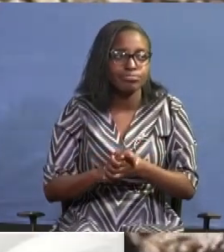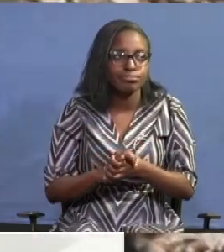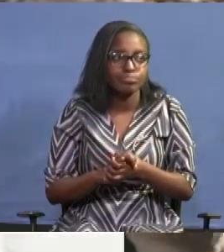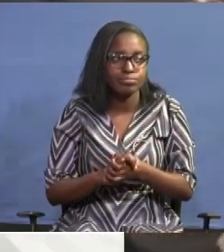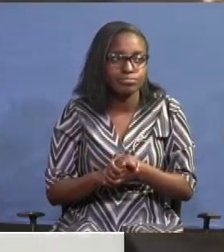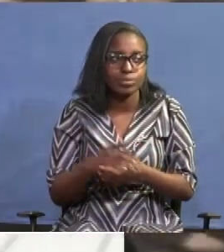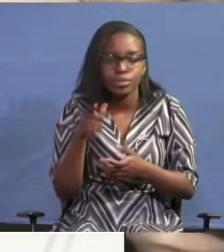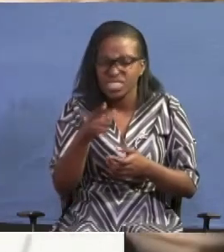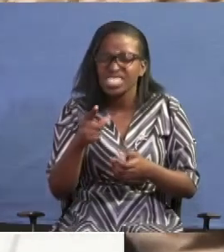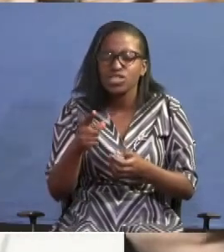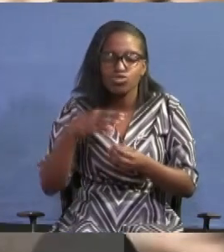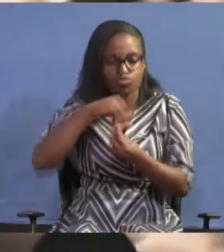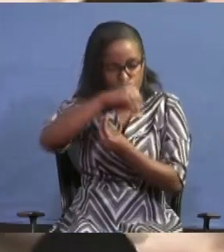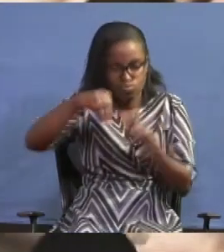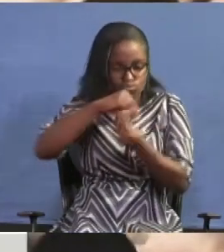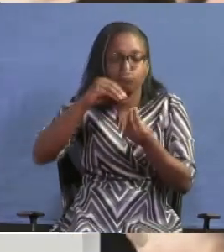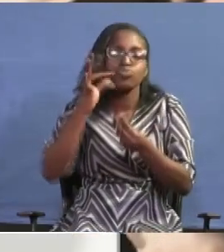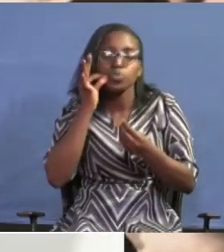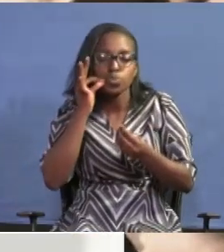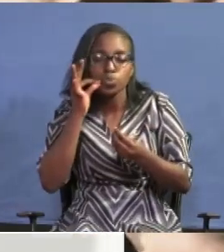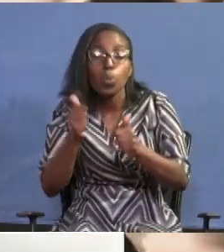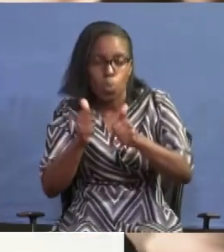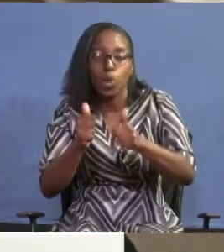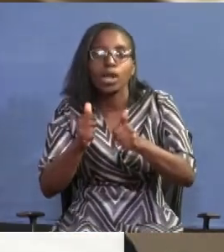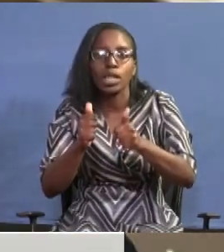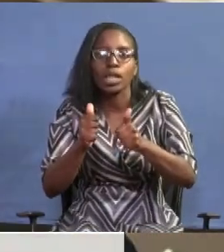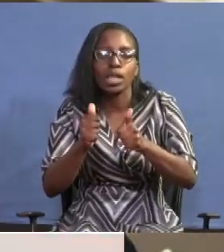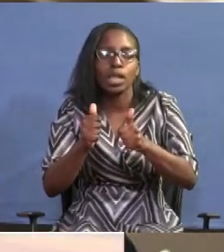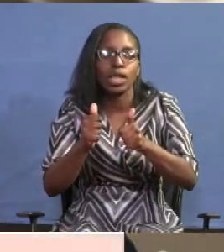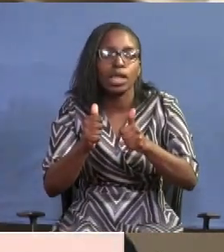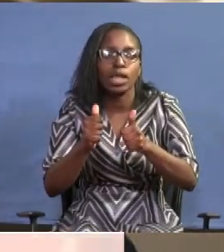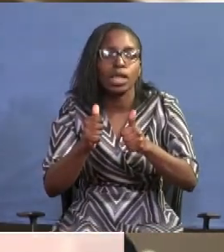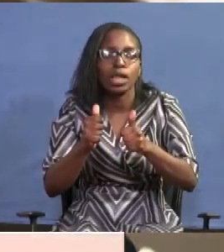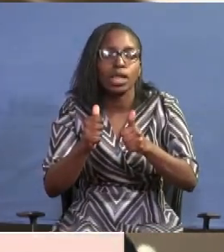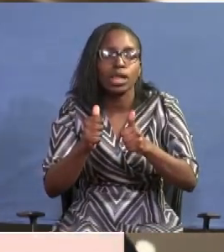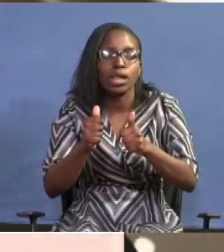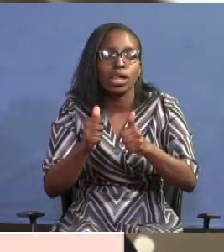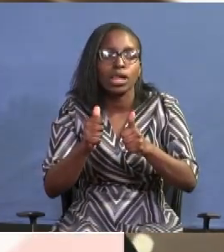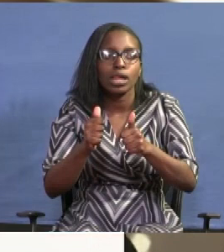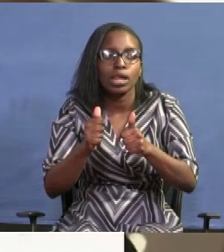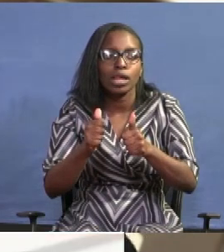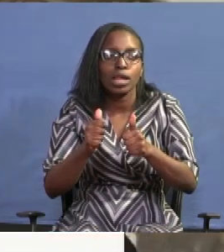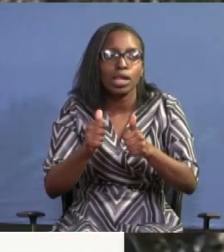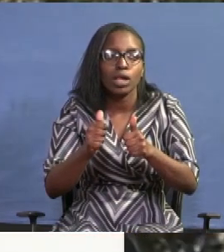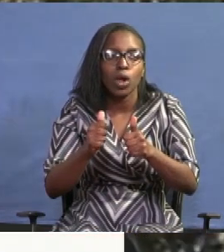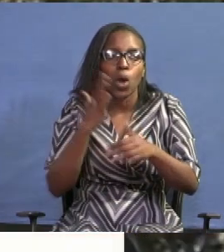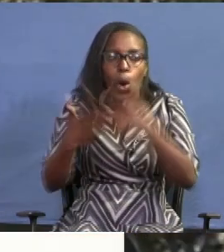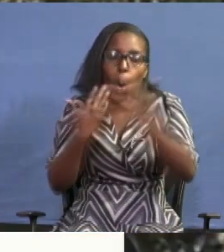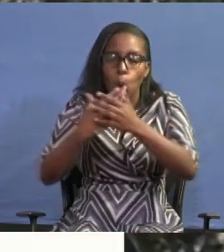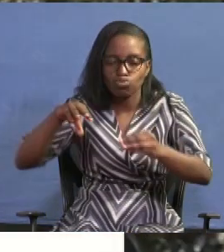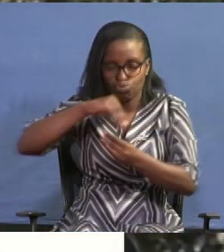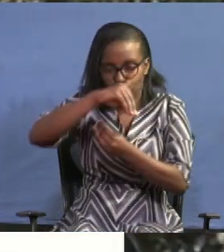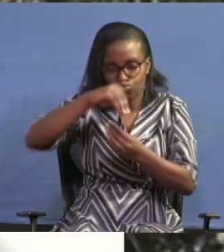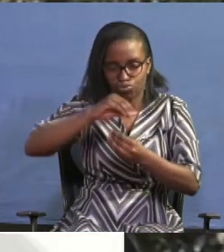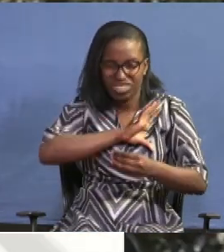This fruit is so valuable, it's been dubbed green gold, and it's destined for China. At the end of the BRICS